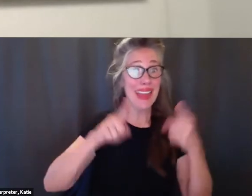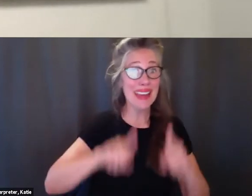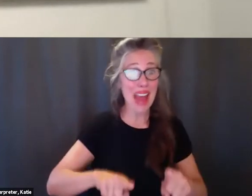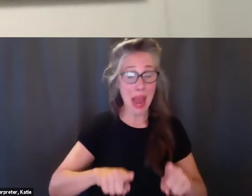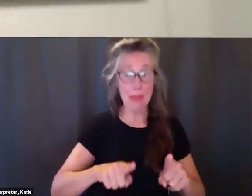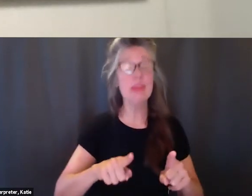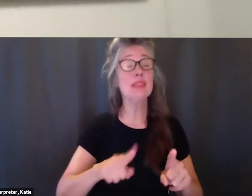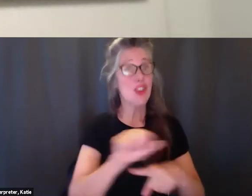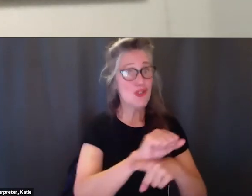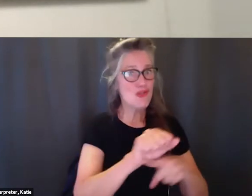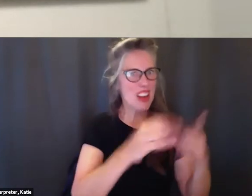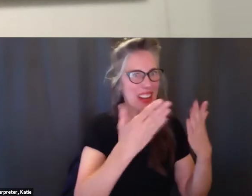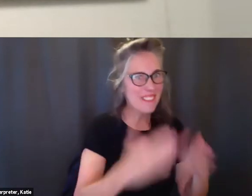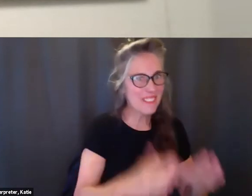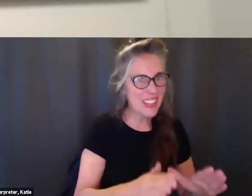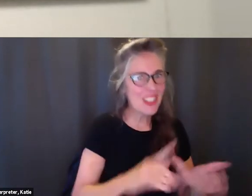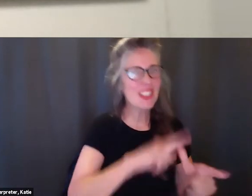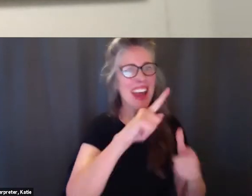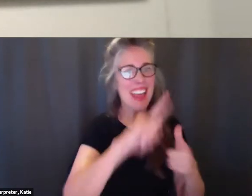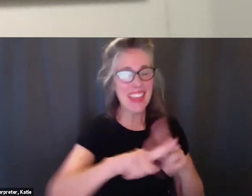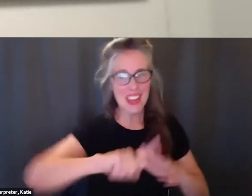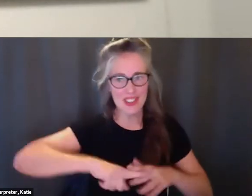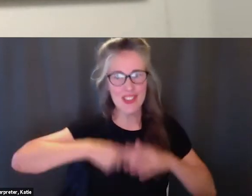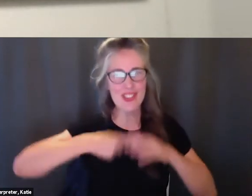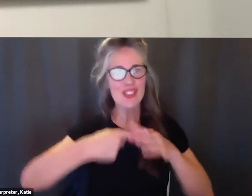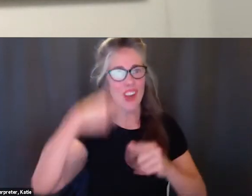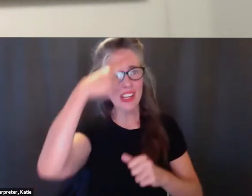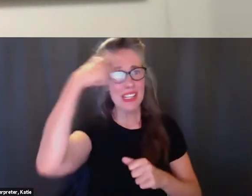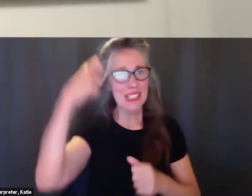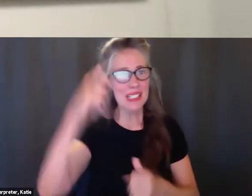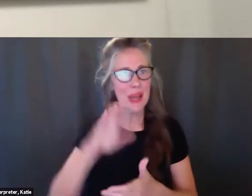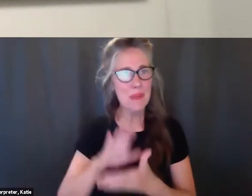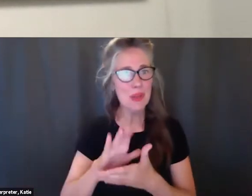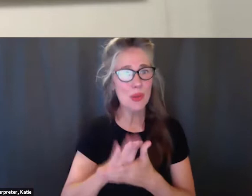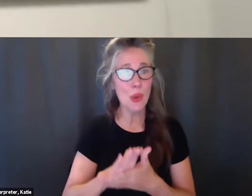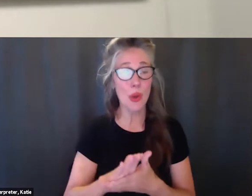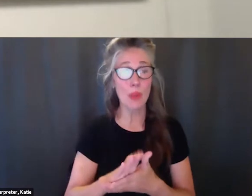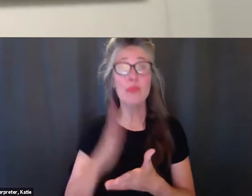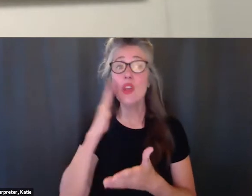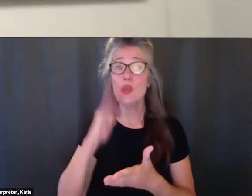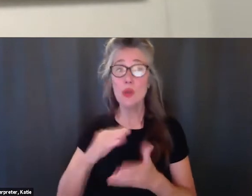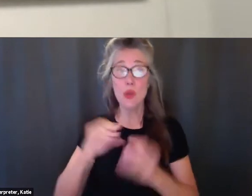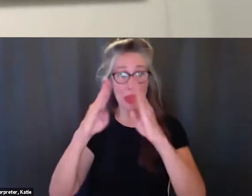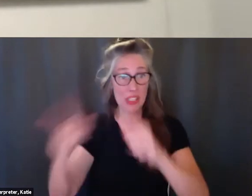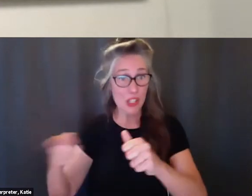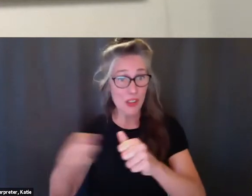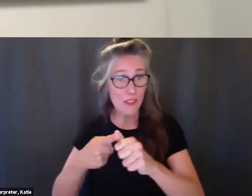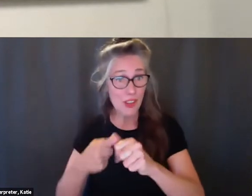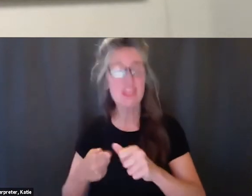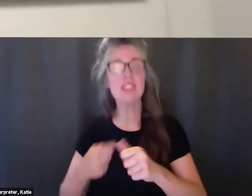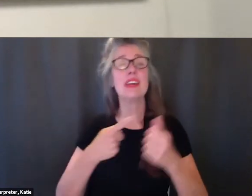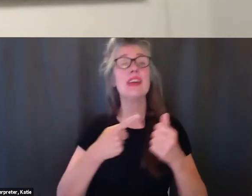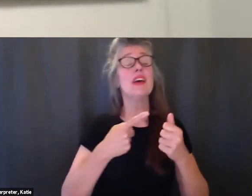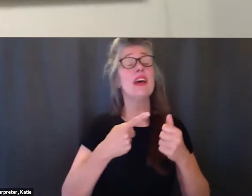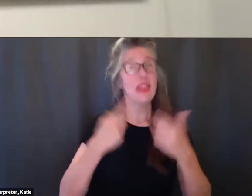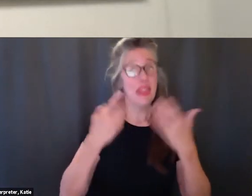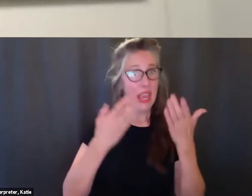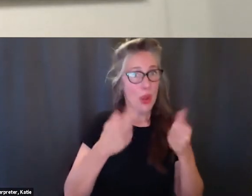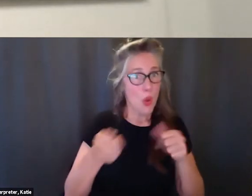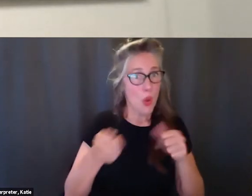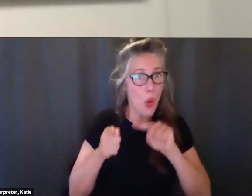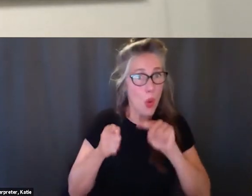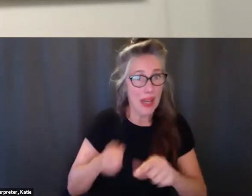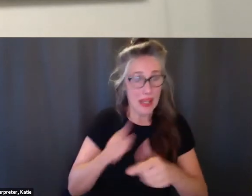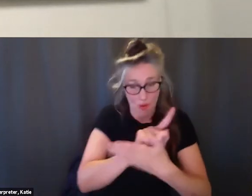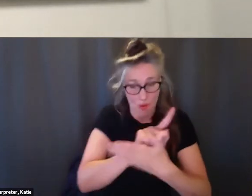next slide, you will know that many of those educators that spent 5 days at the Institute learning and growing turned around the